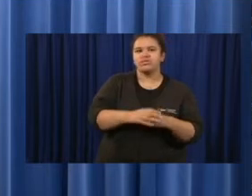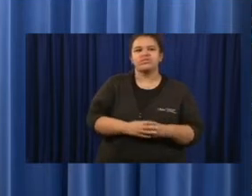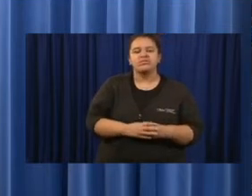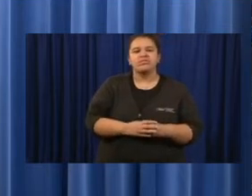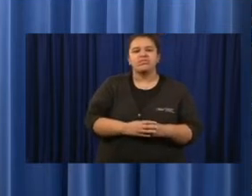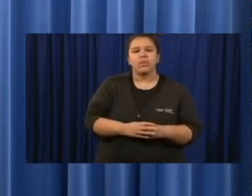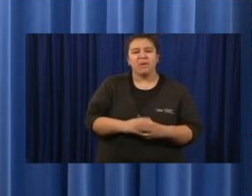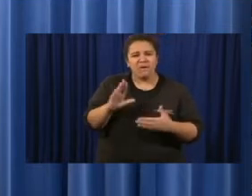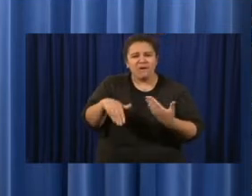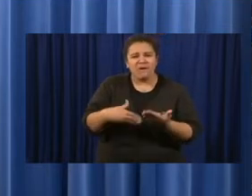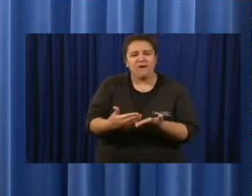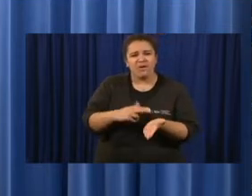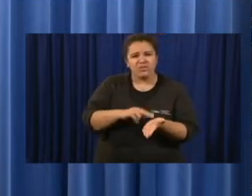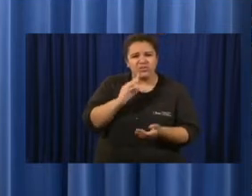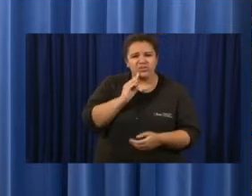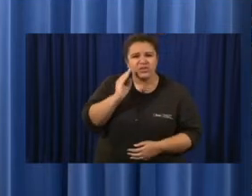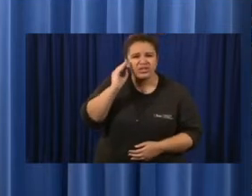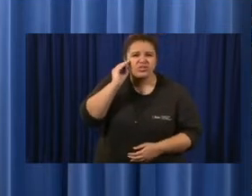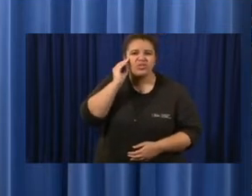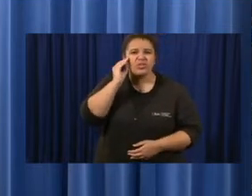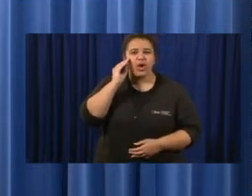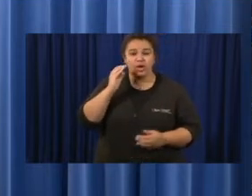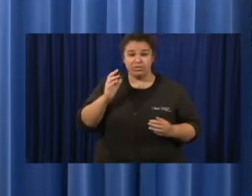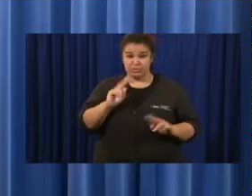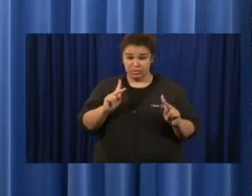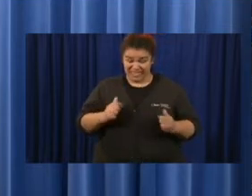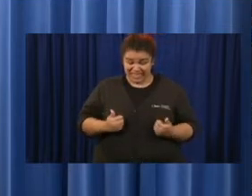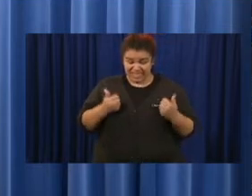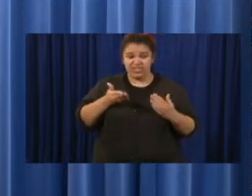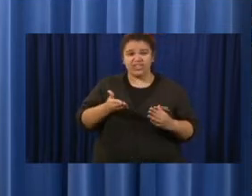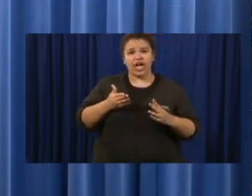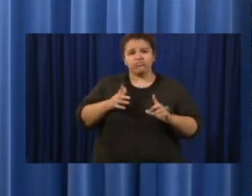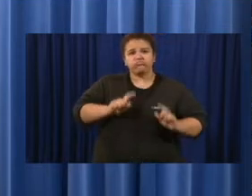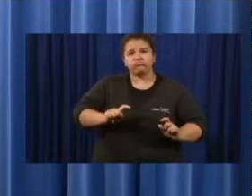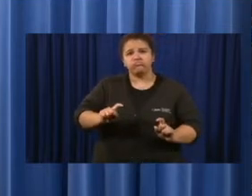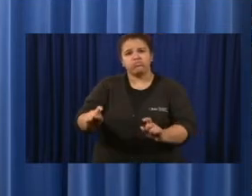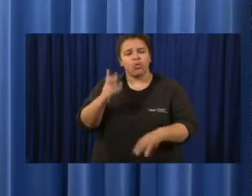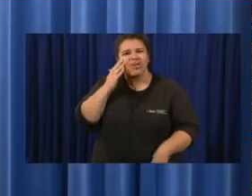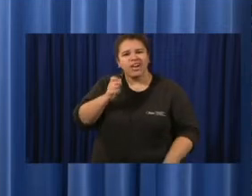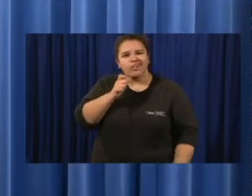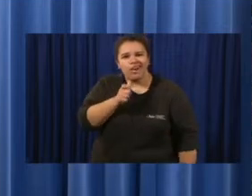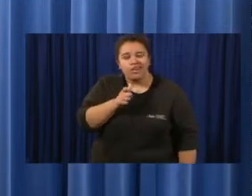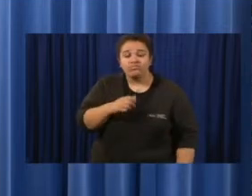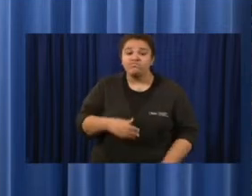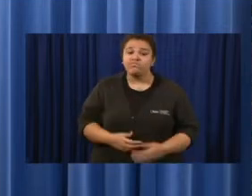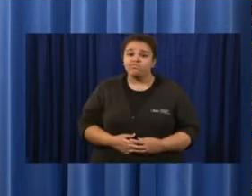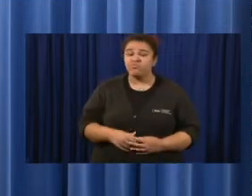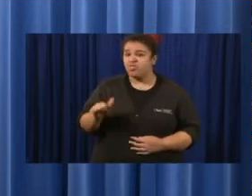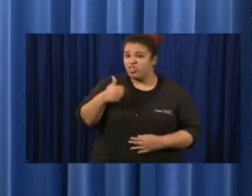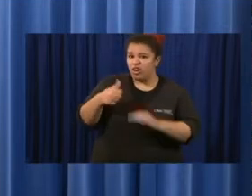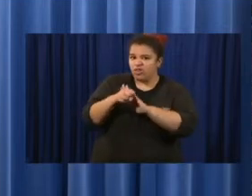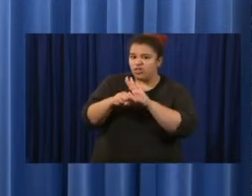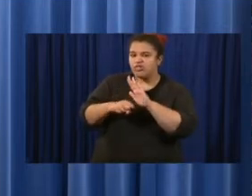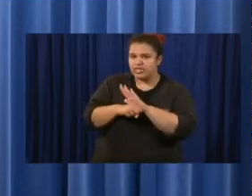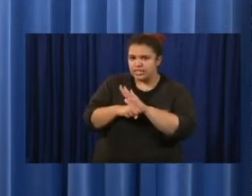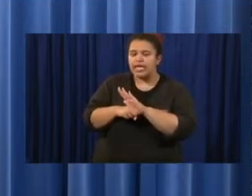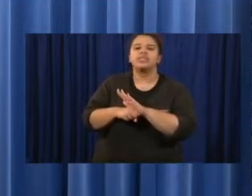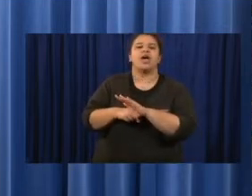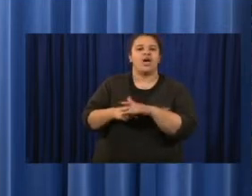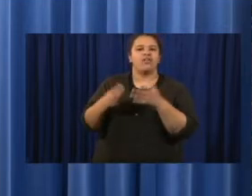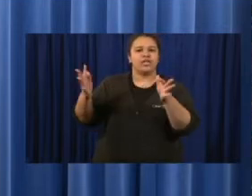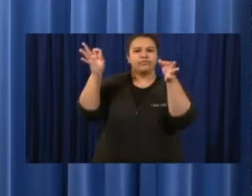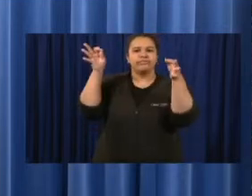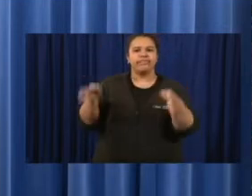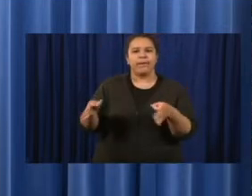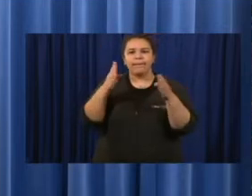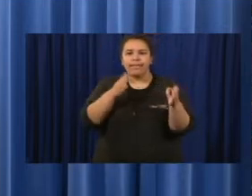home residents, or why shouldn't we? Other states in the last week have signed on to statewide testing plans,